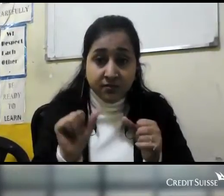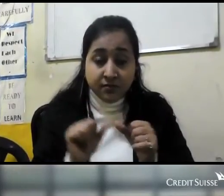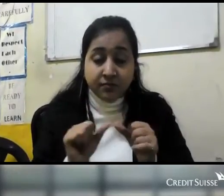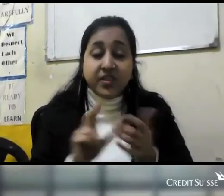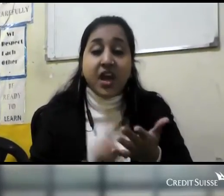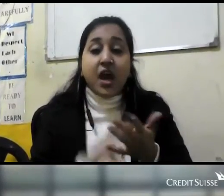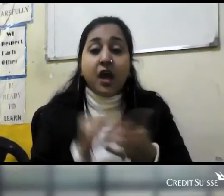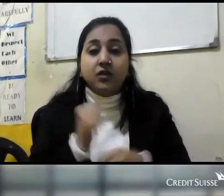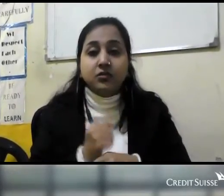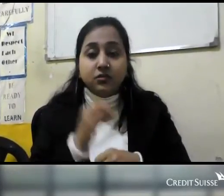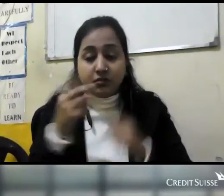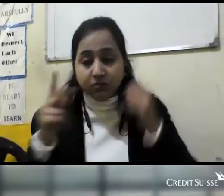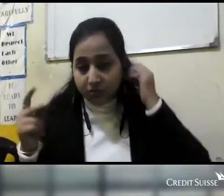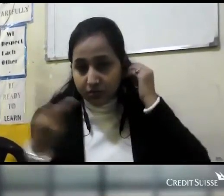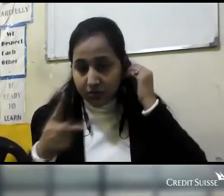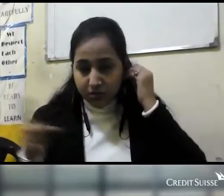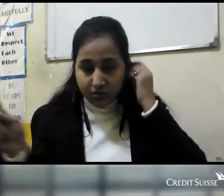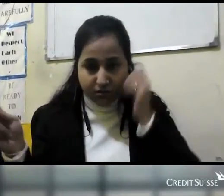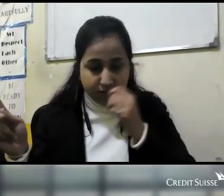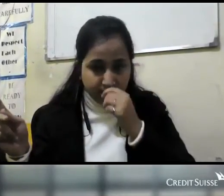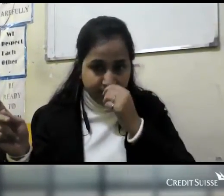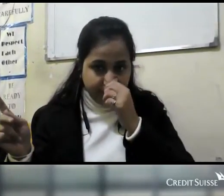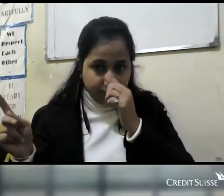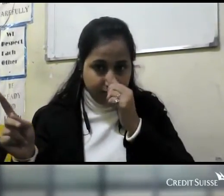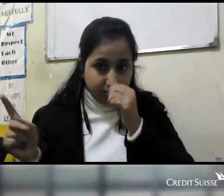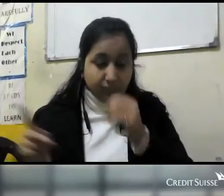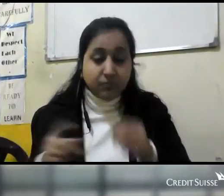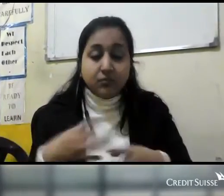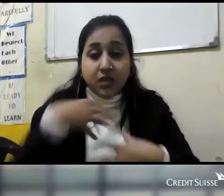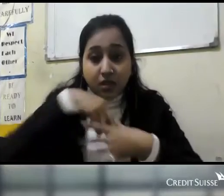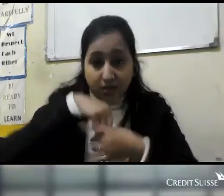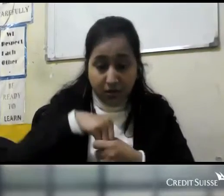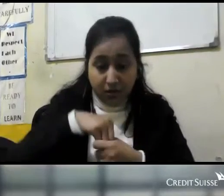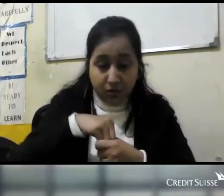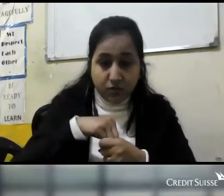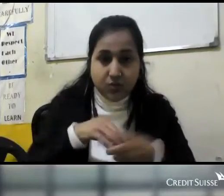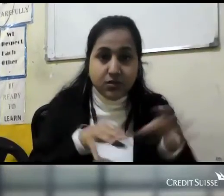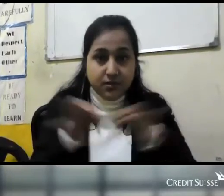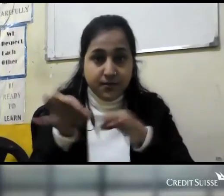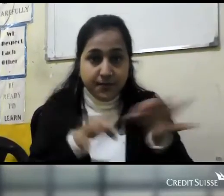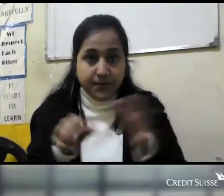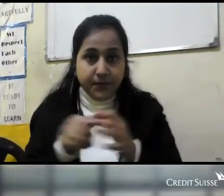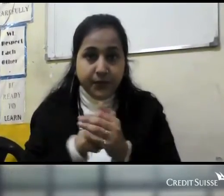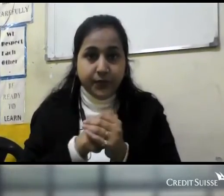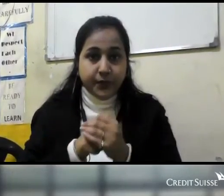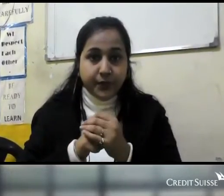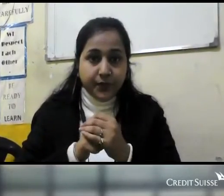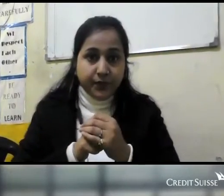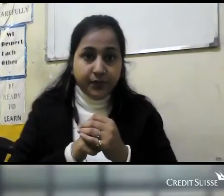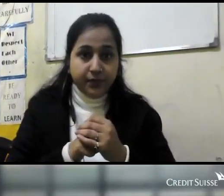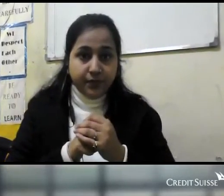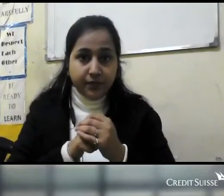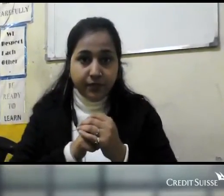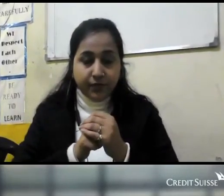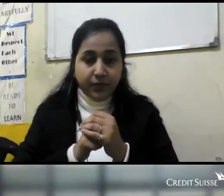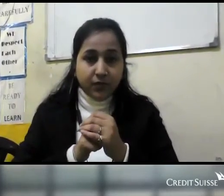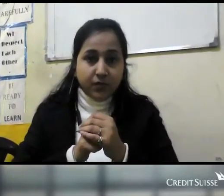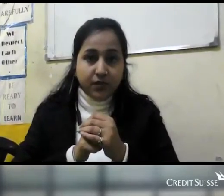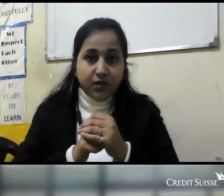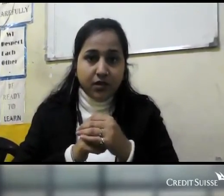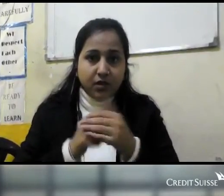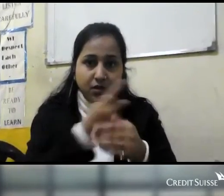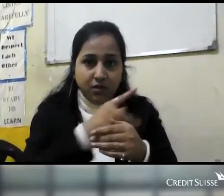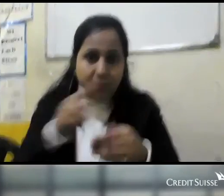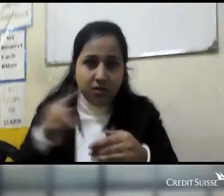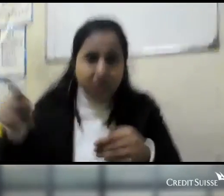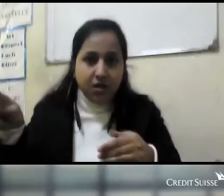up a disability and inclusion council last year to take it to a more serious level, headed